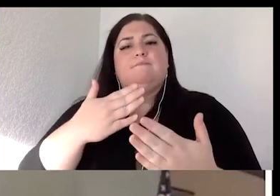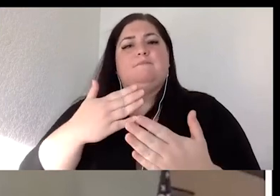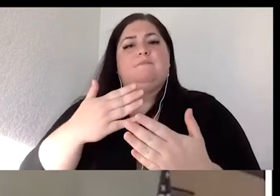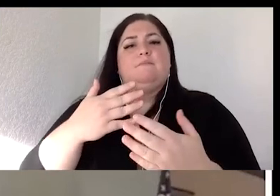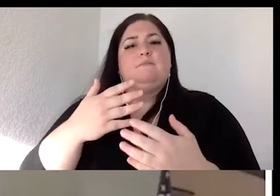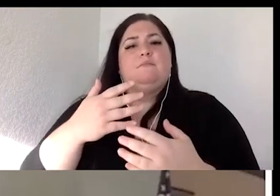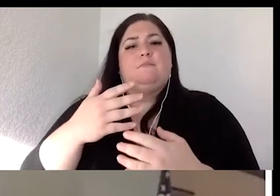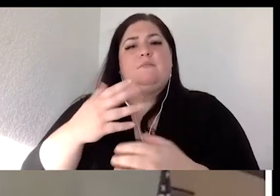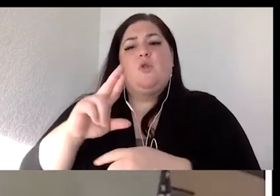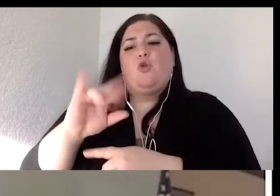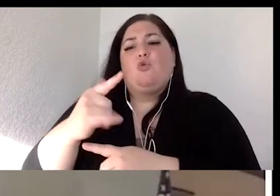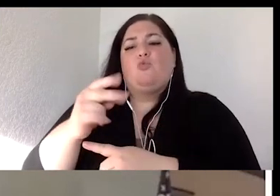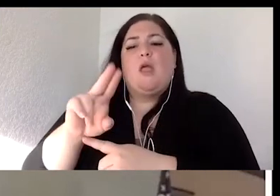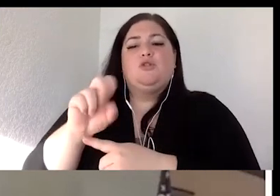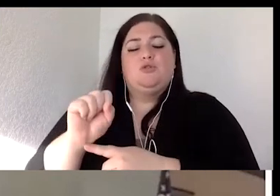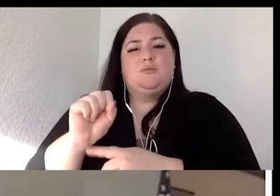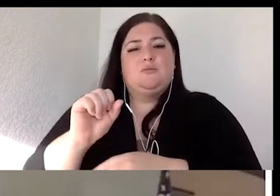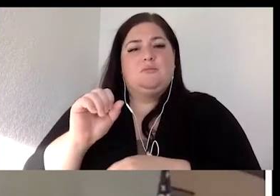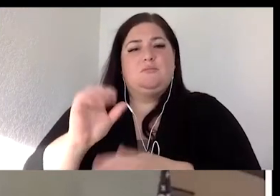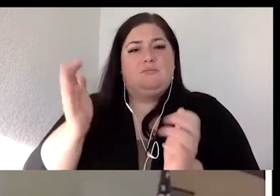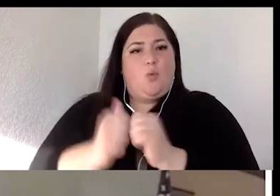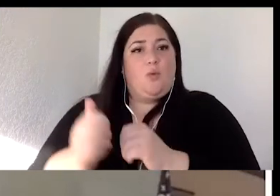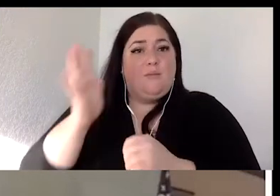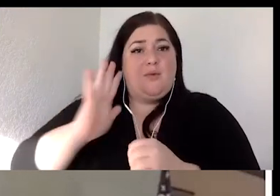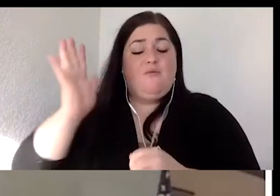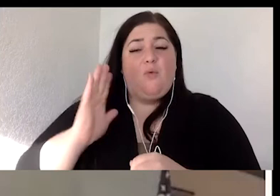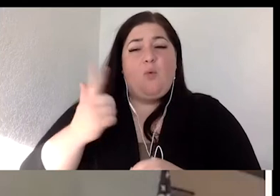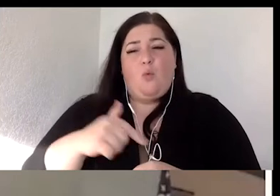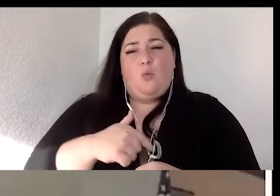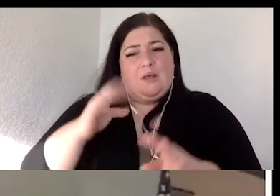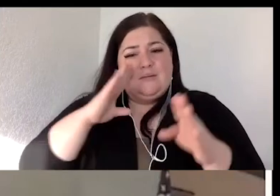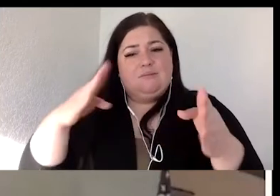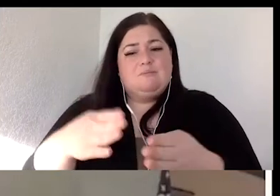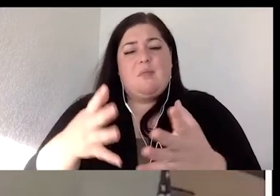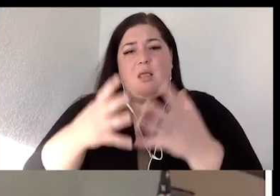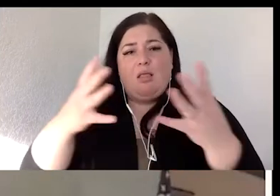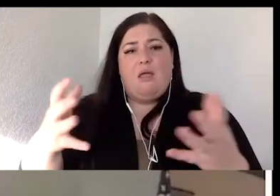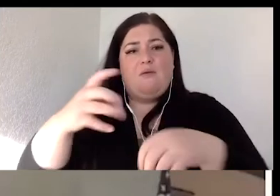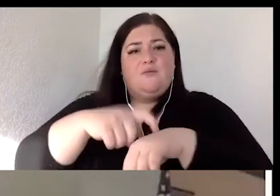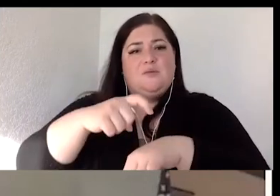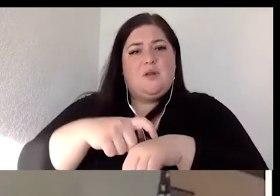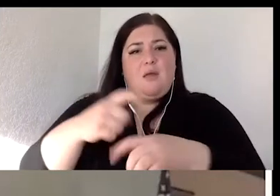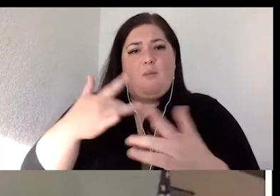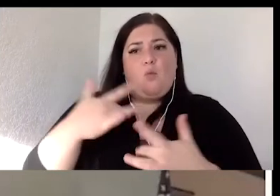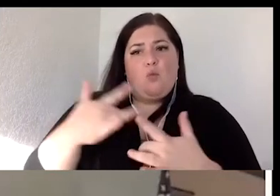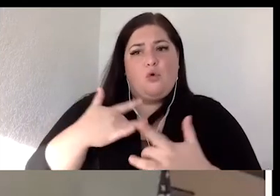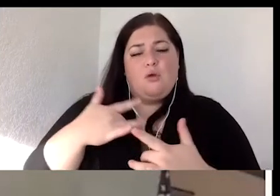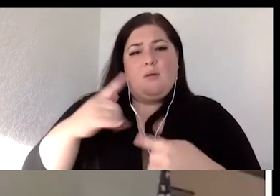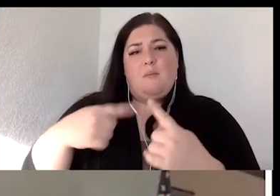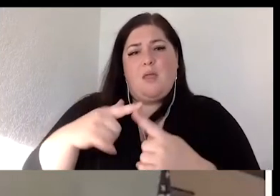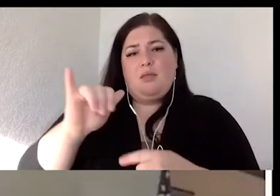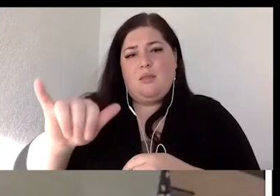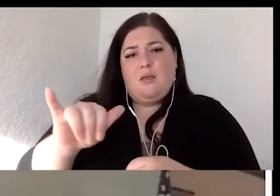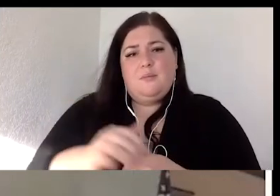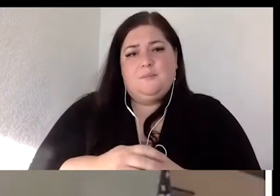found. And we spend a great deal of time worrying about those systems. I was a prosecutor, and in